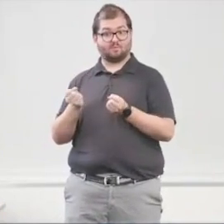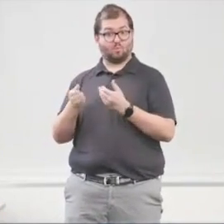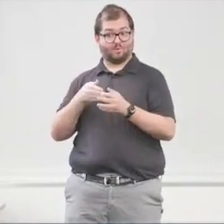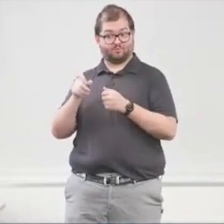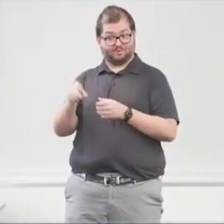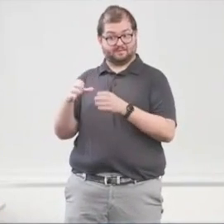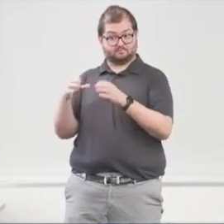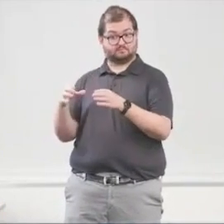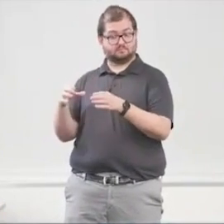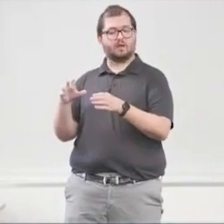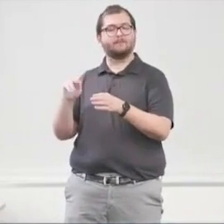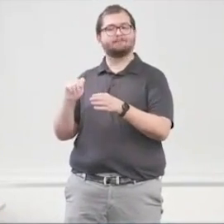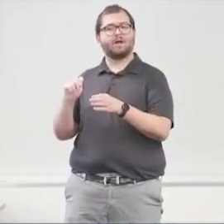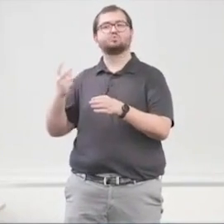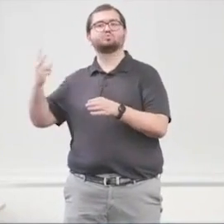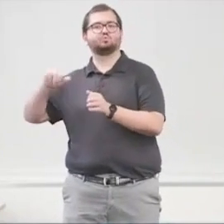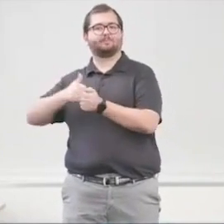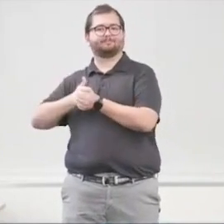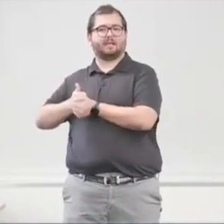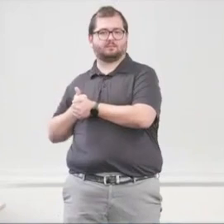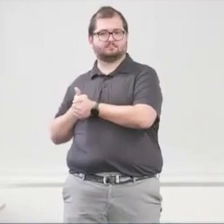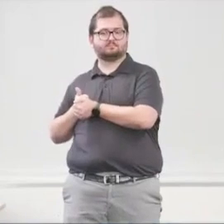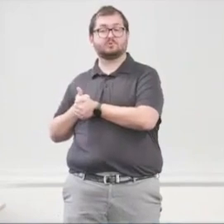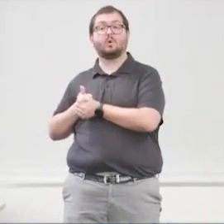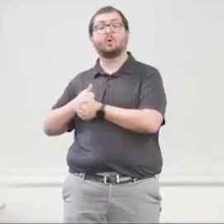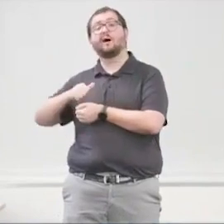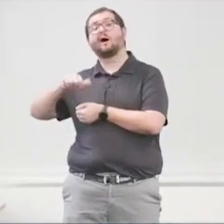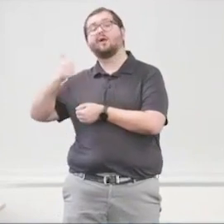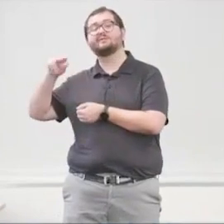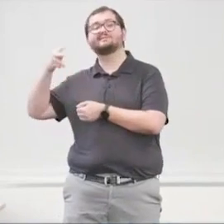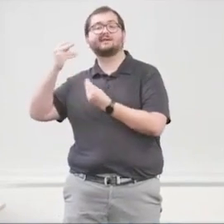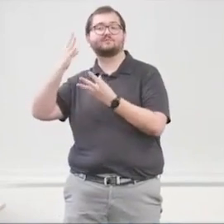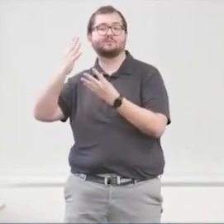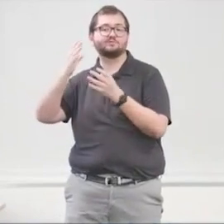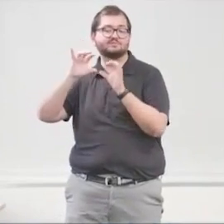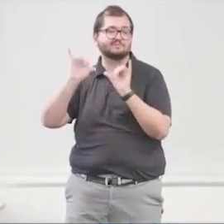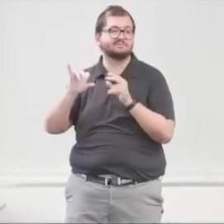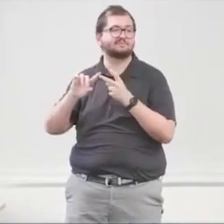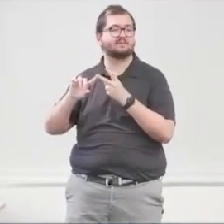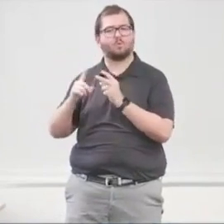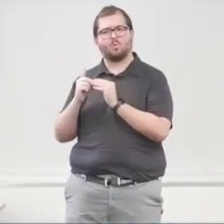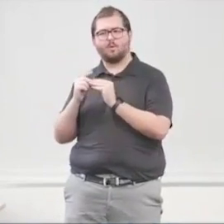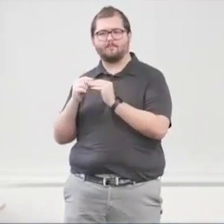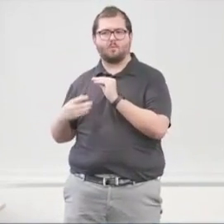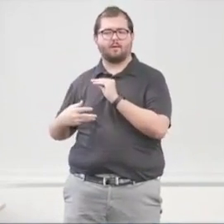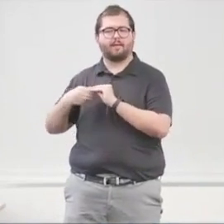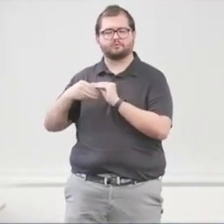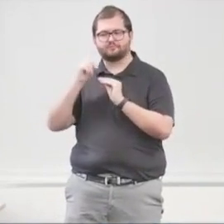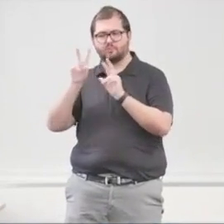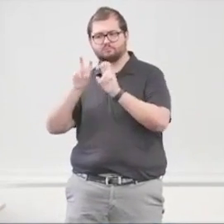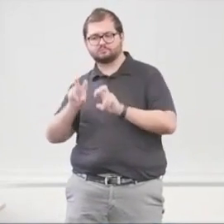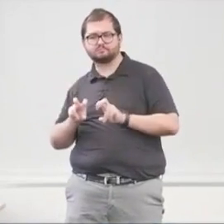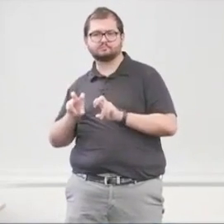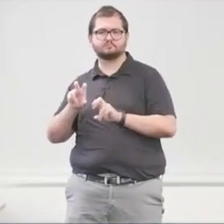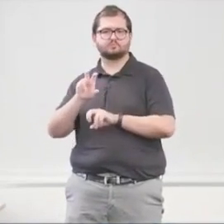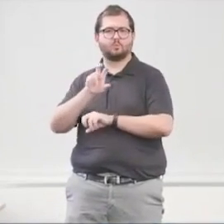be another information system or another element to our diagnostic or clinical systems, but